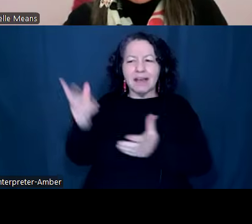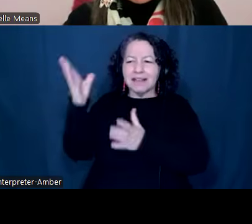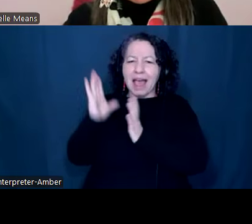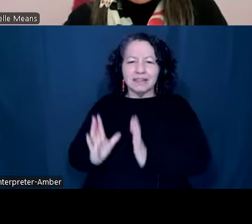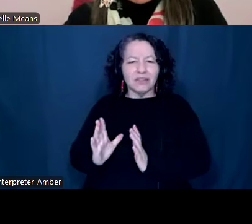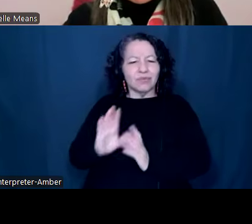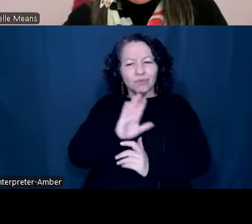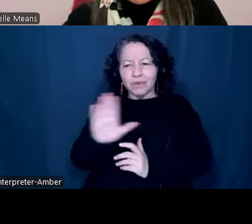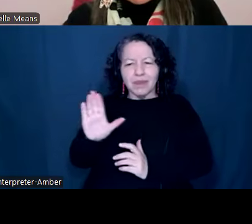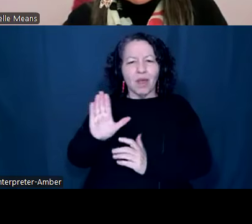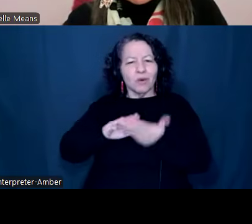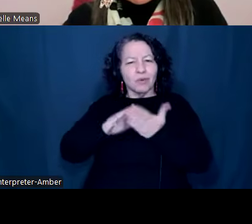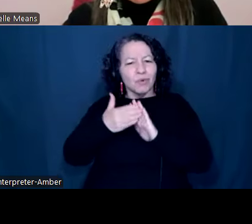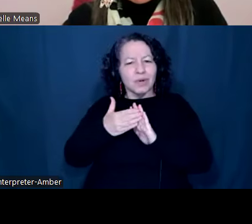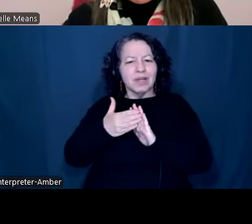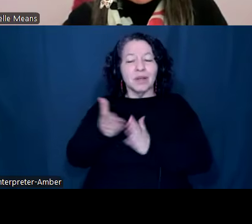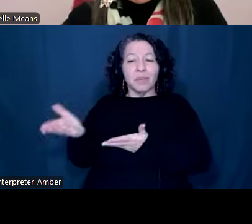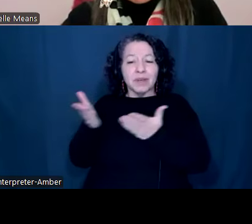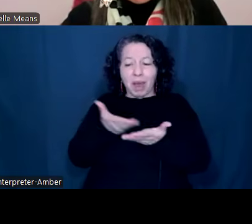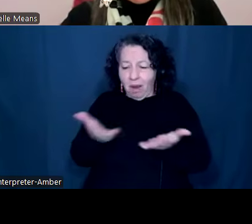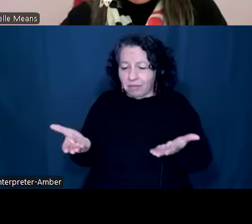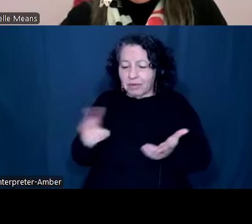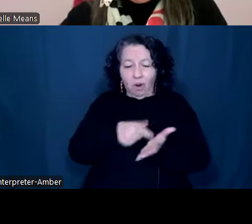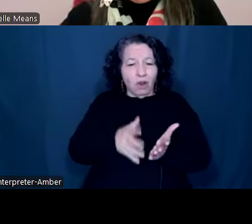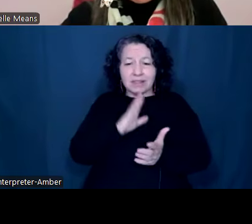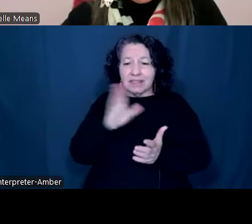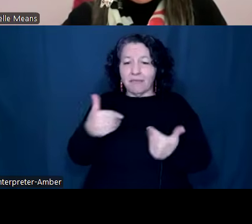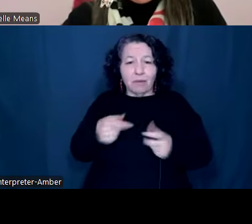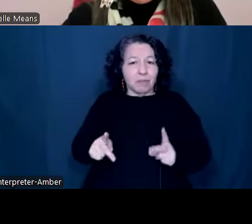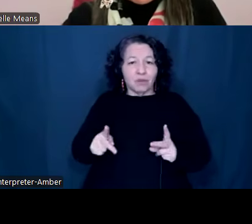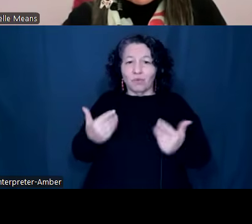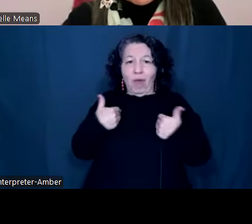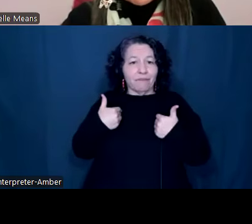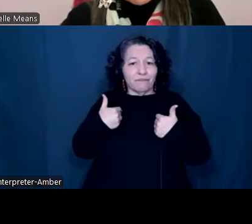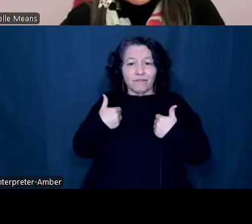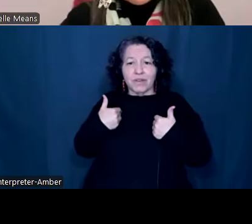returning objects that archaeologists never had consent to have back home.